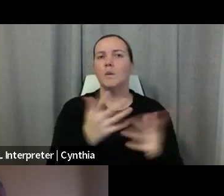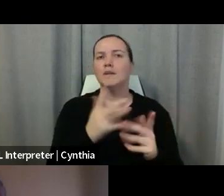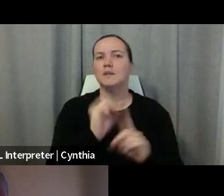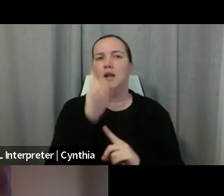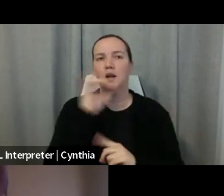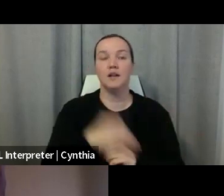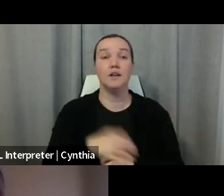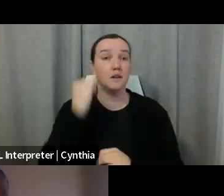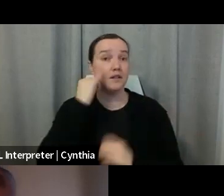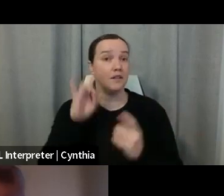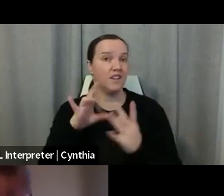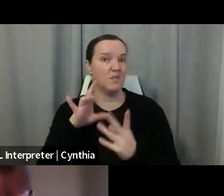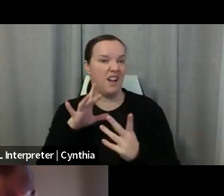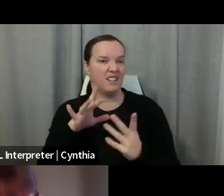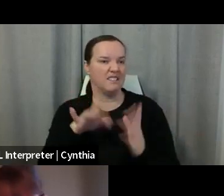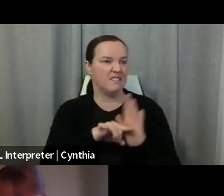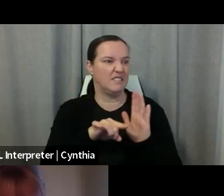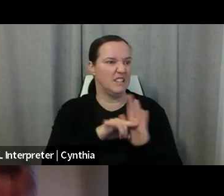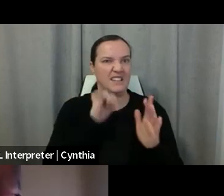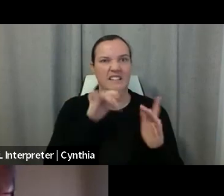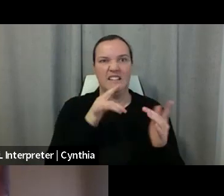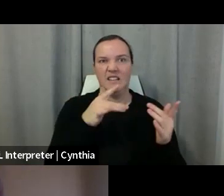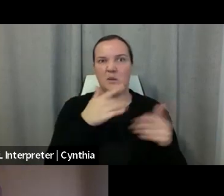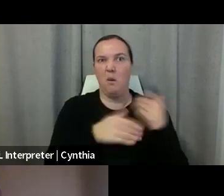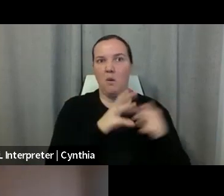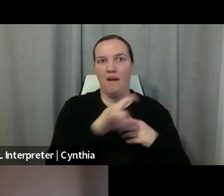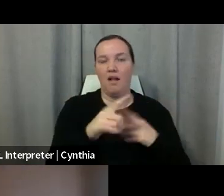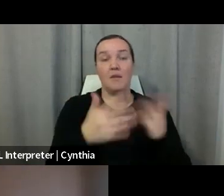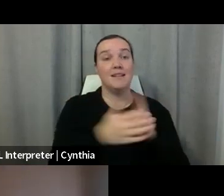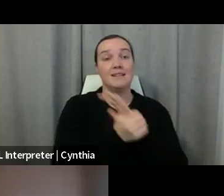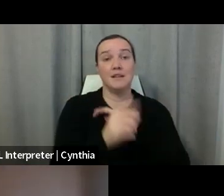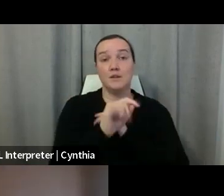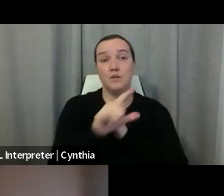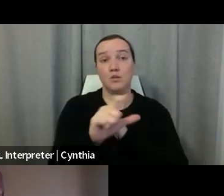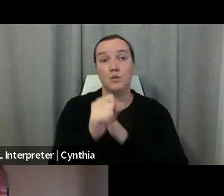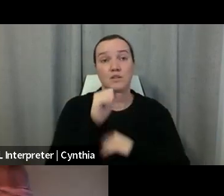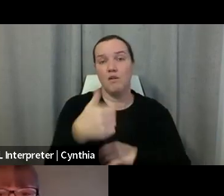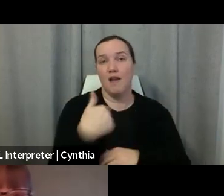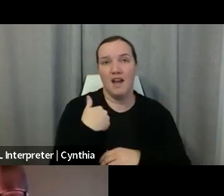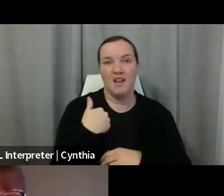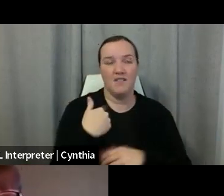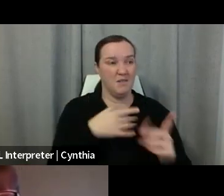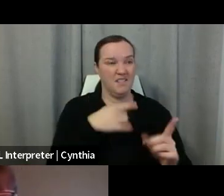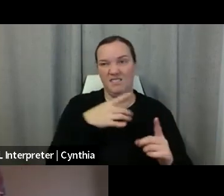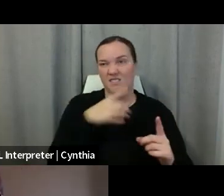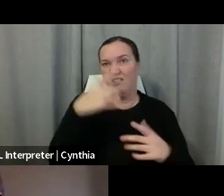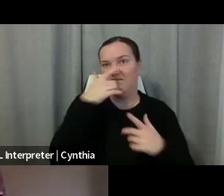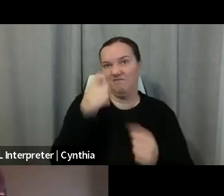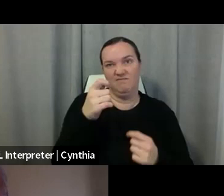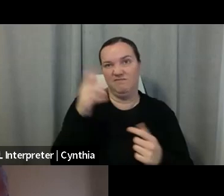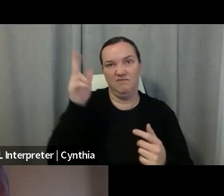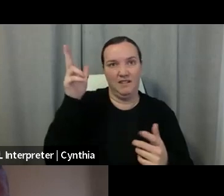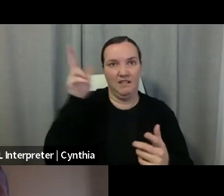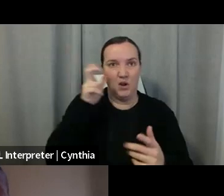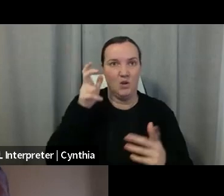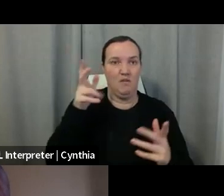recap, when it's not gone well, don't have the skills or tools, not really an interest in the feedback. People take it very personally, very quickly.